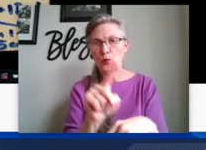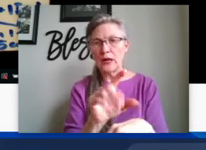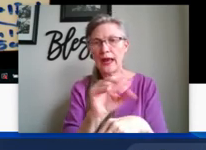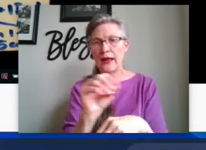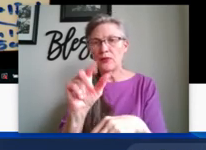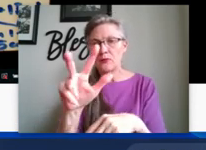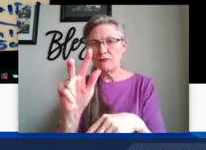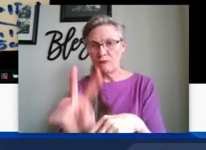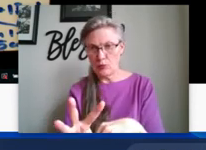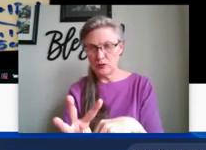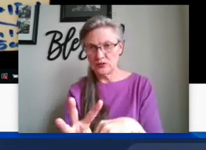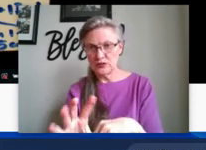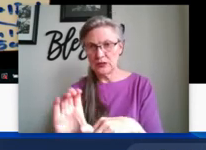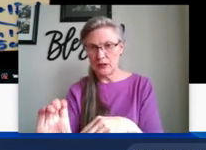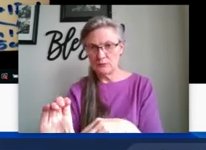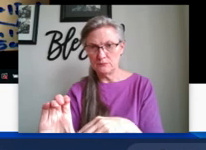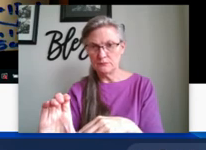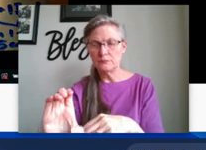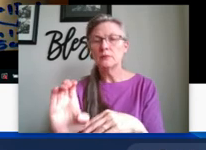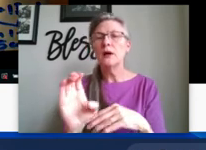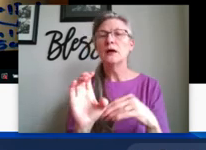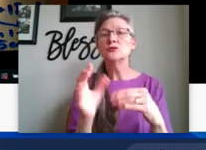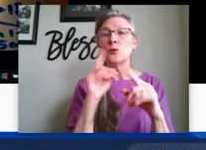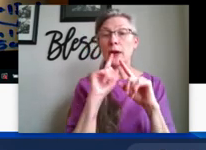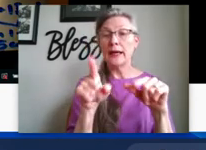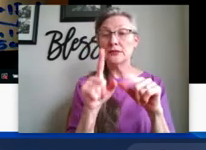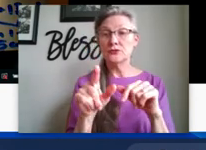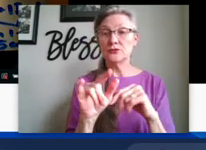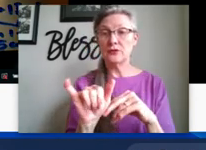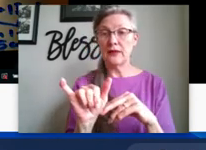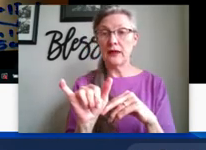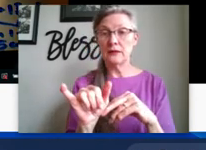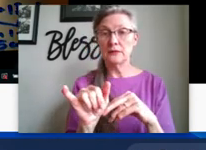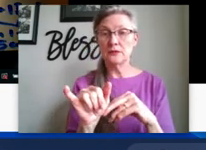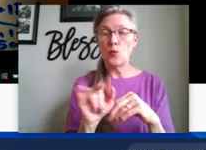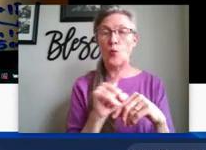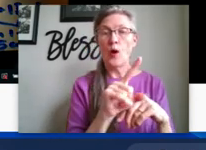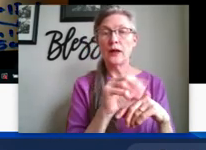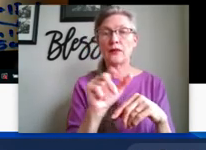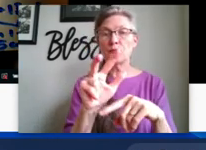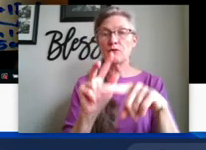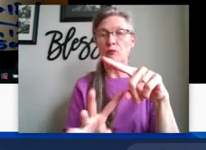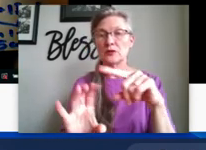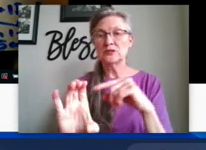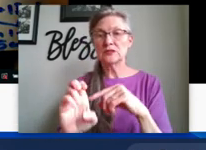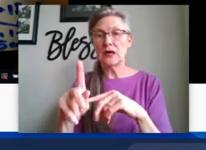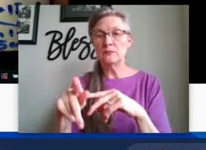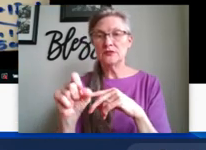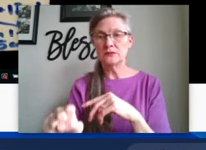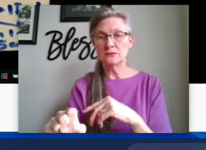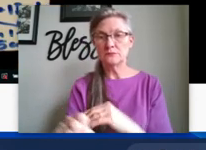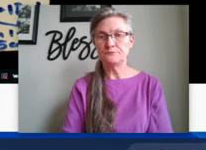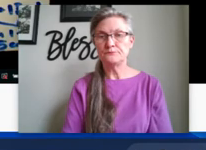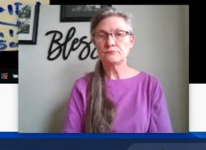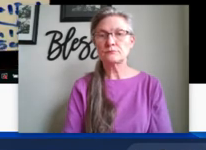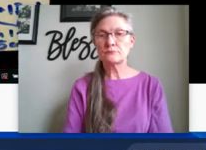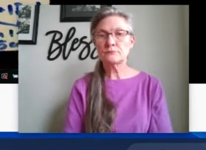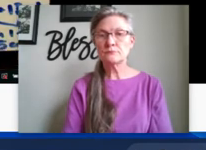times 1/4 and we got 1 3/4 cups. So our answer to this problem is 1 3/4 cups.